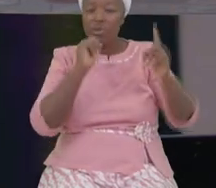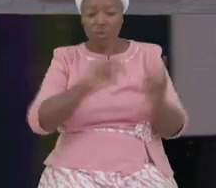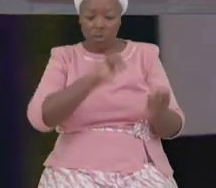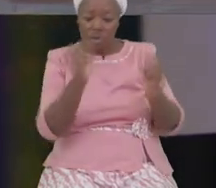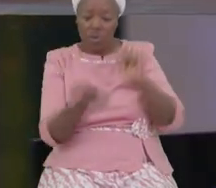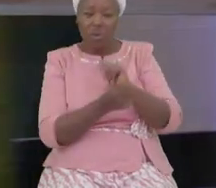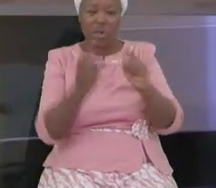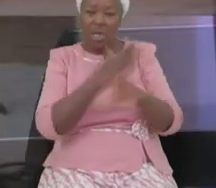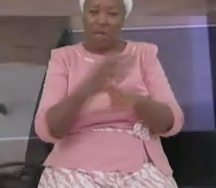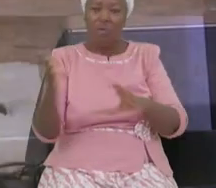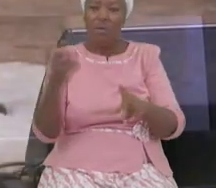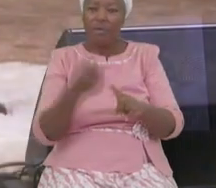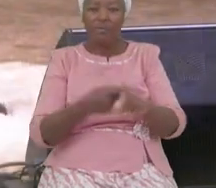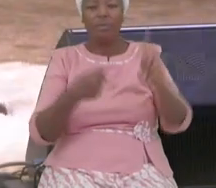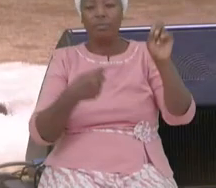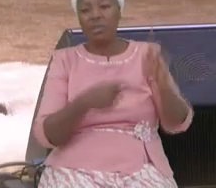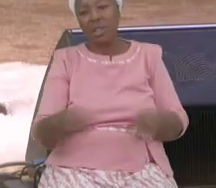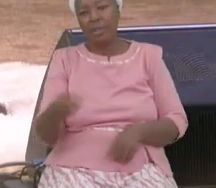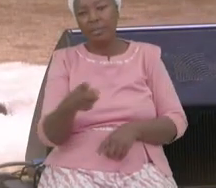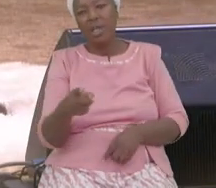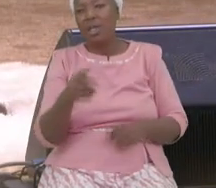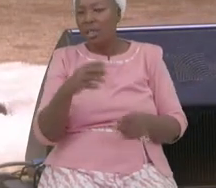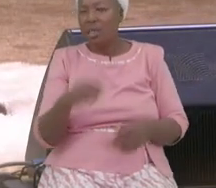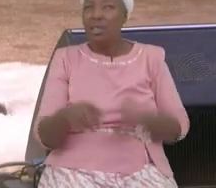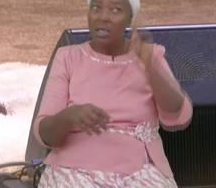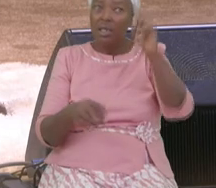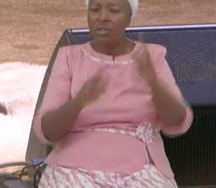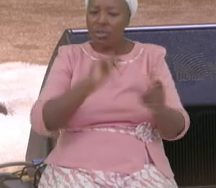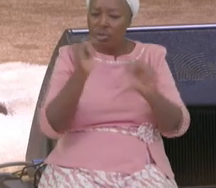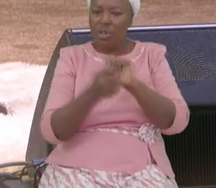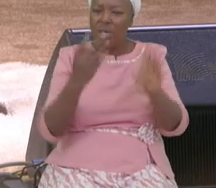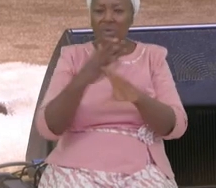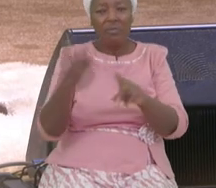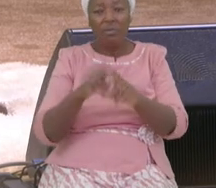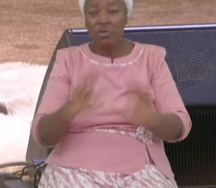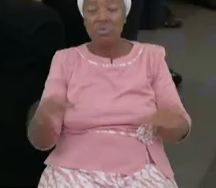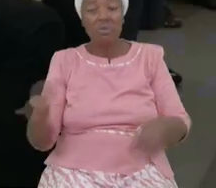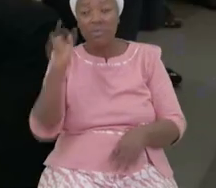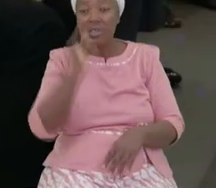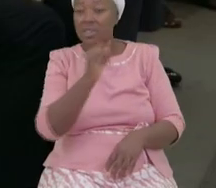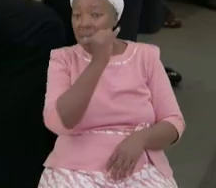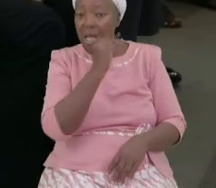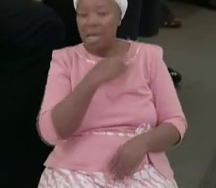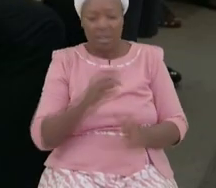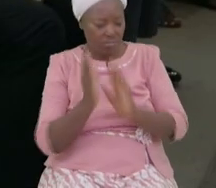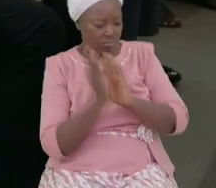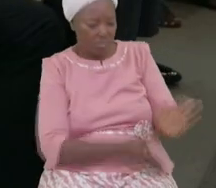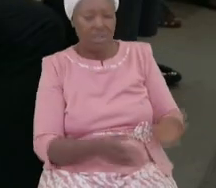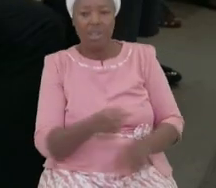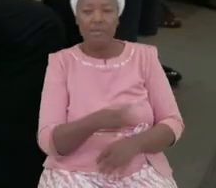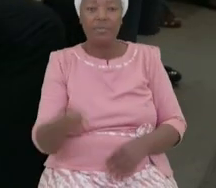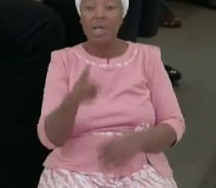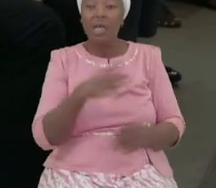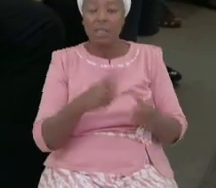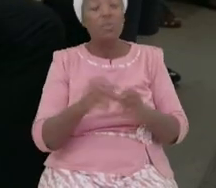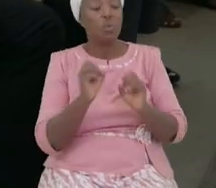turn away from them. He turned away from the children of Israel, and he abandoned them. He said,